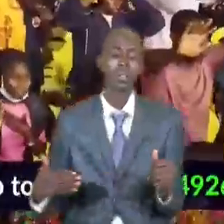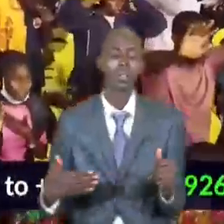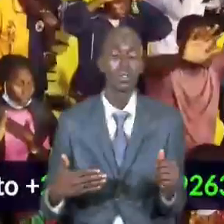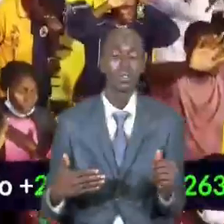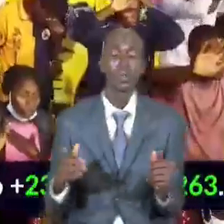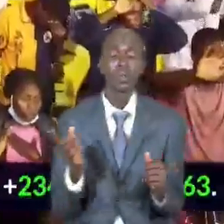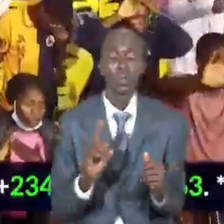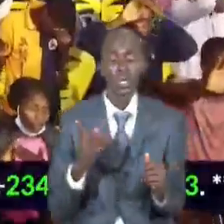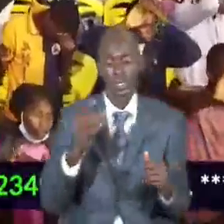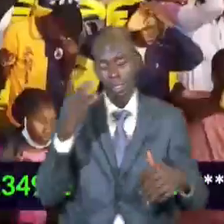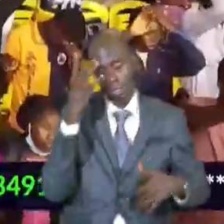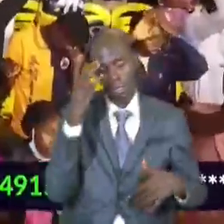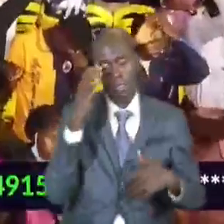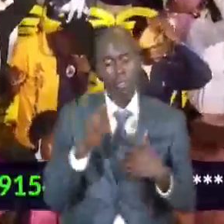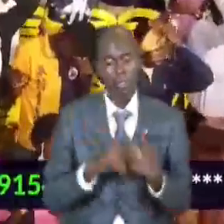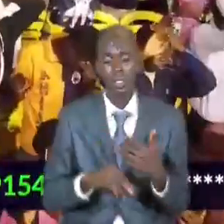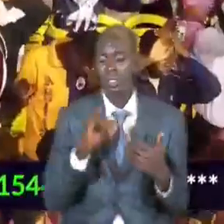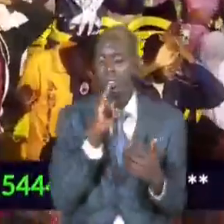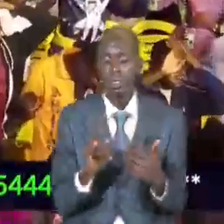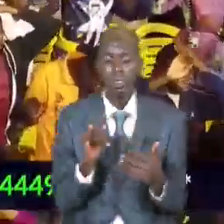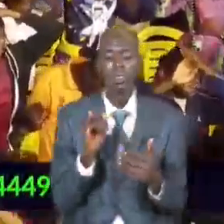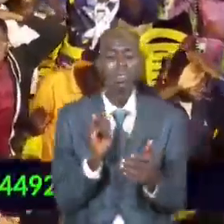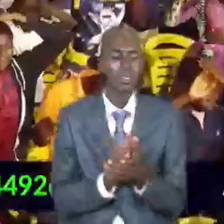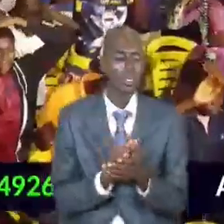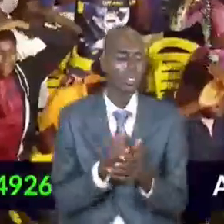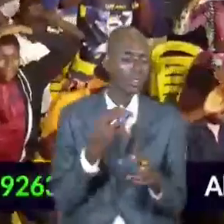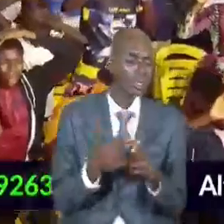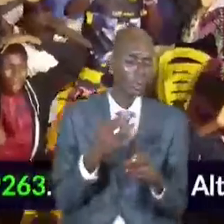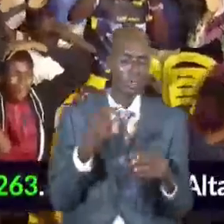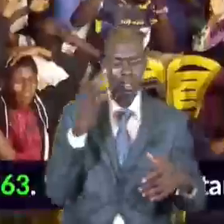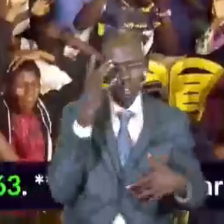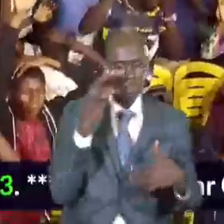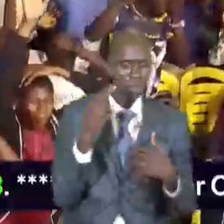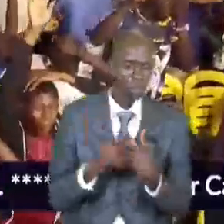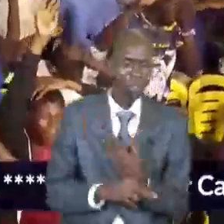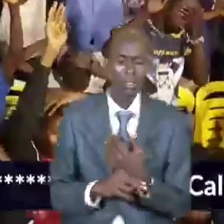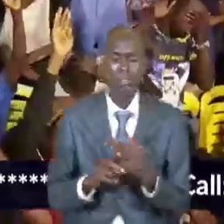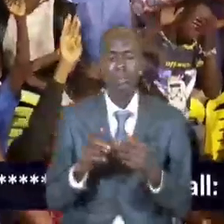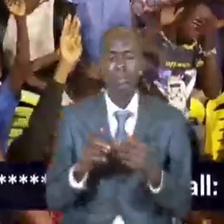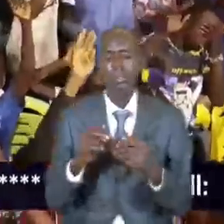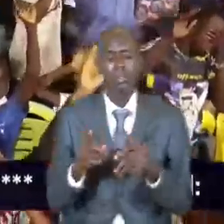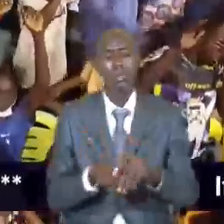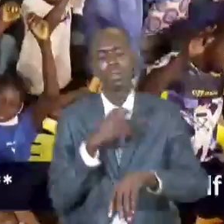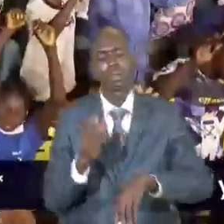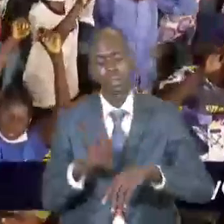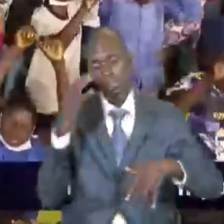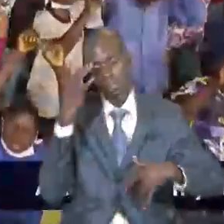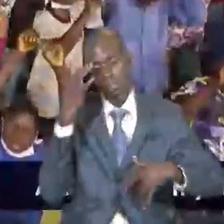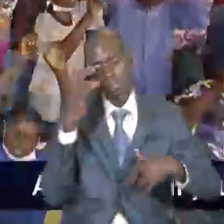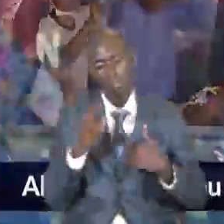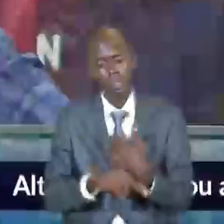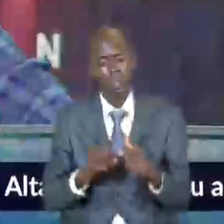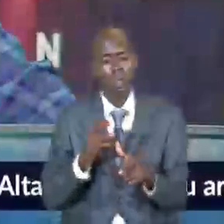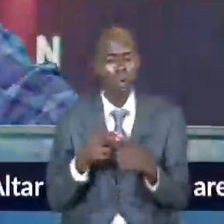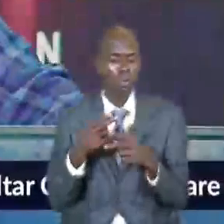has this name or that name, long-standing or just recently, I